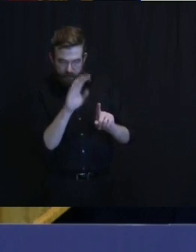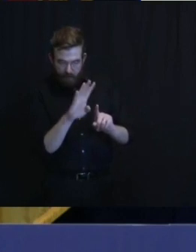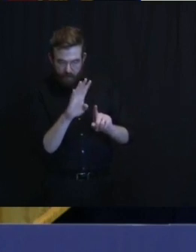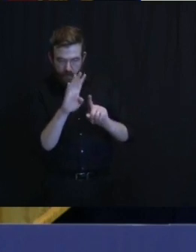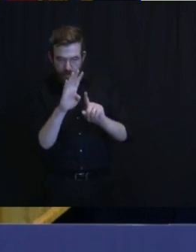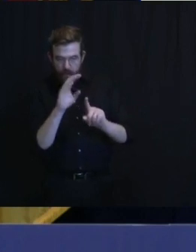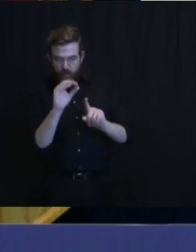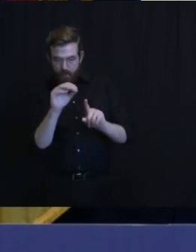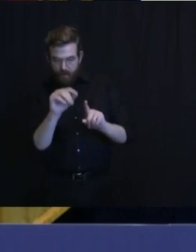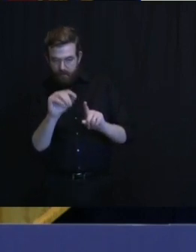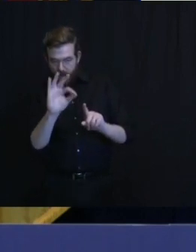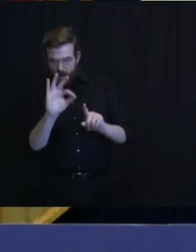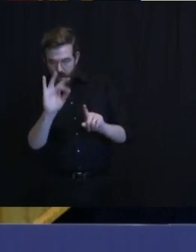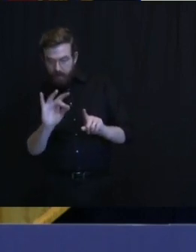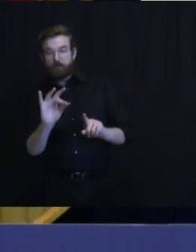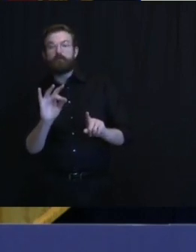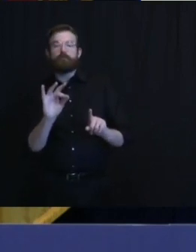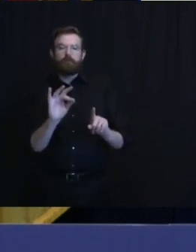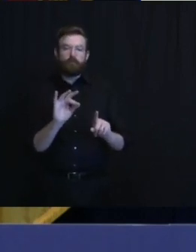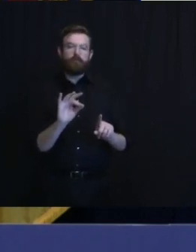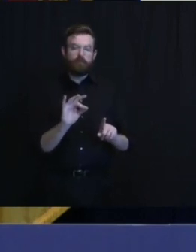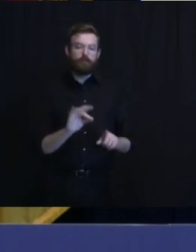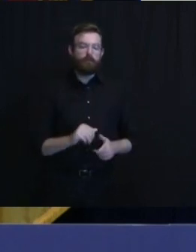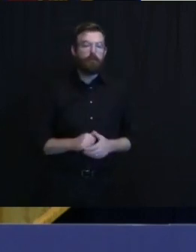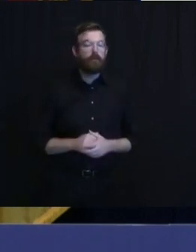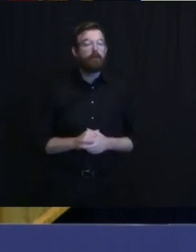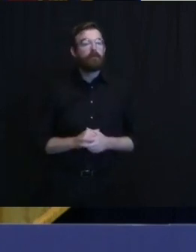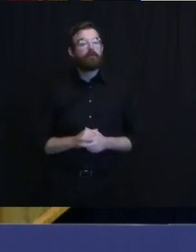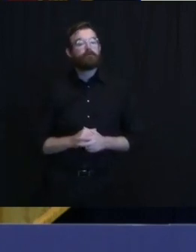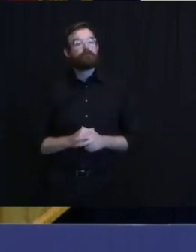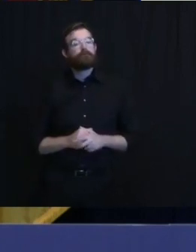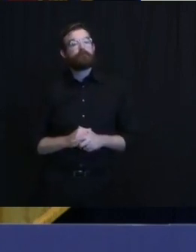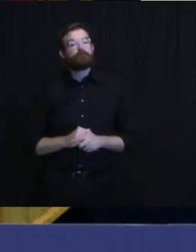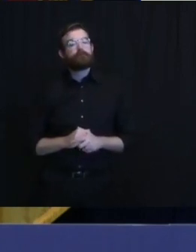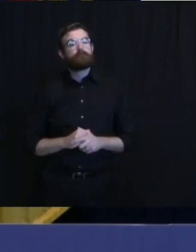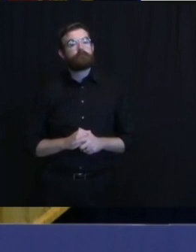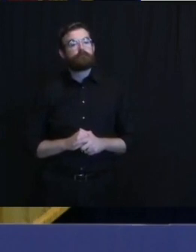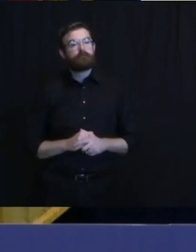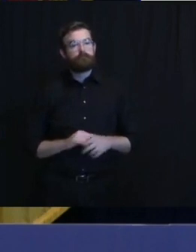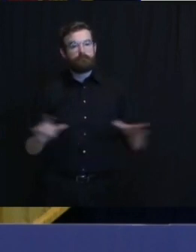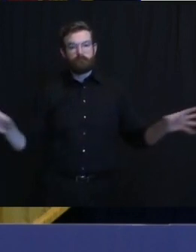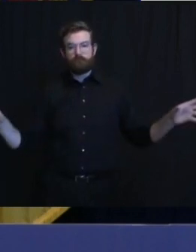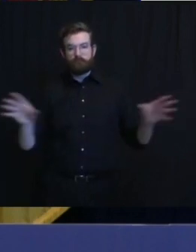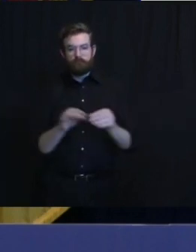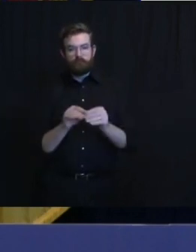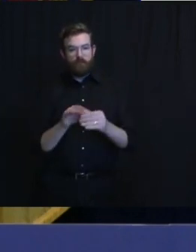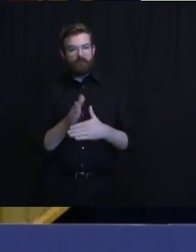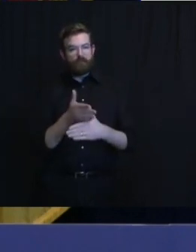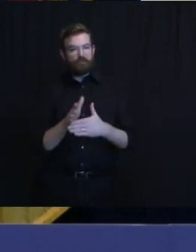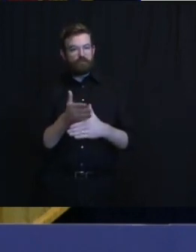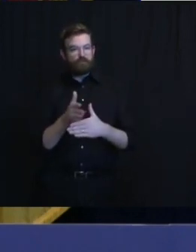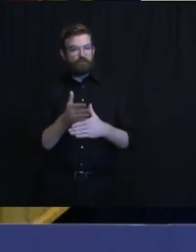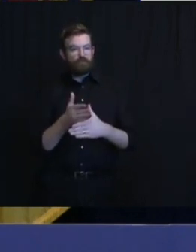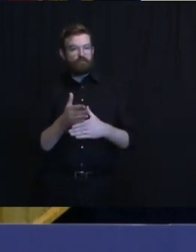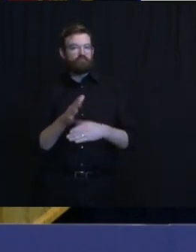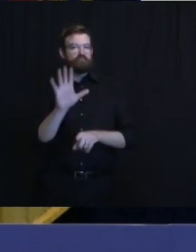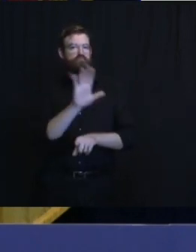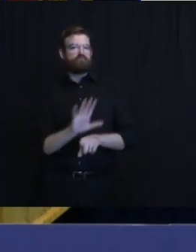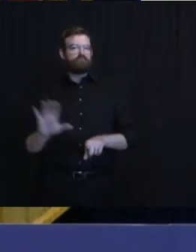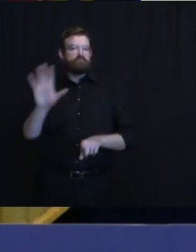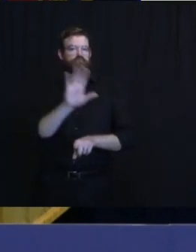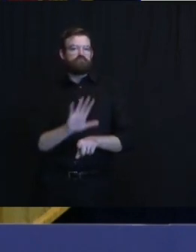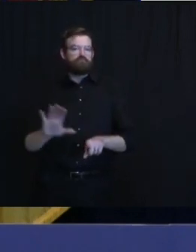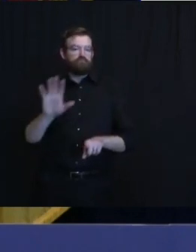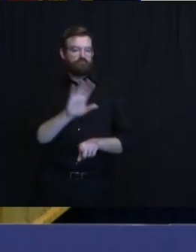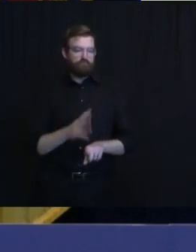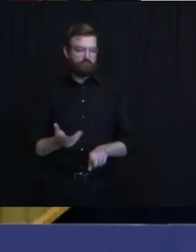our great hope is that spot positivity rate remains low single digits, as you mentioned, higher in the South, and it's been